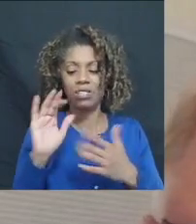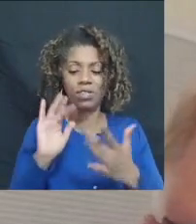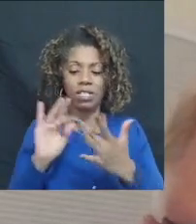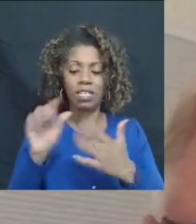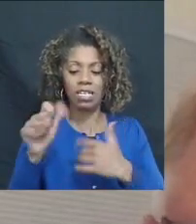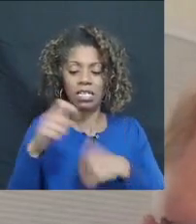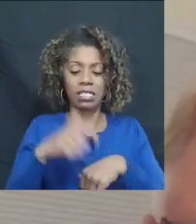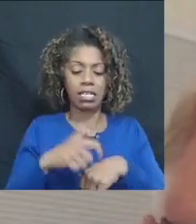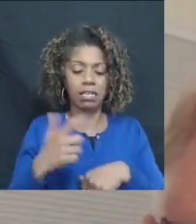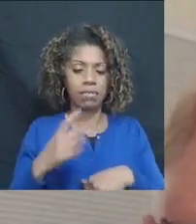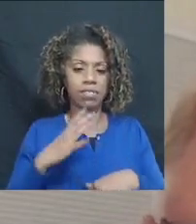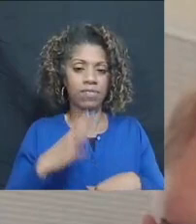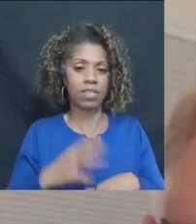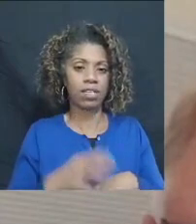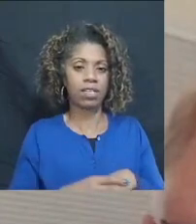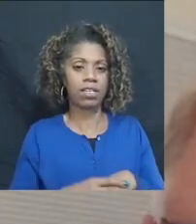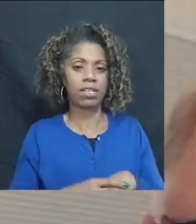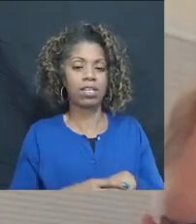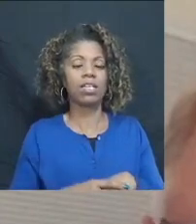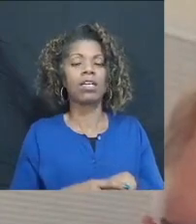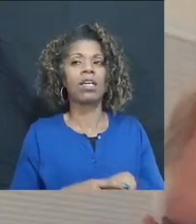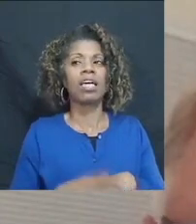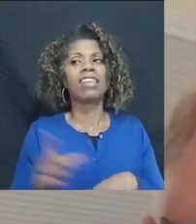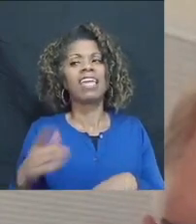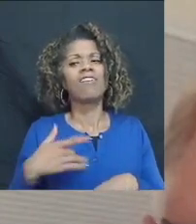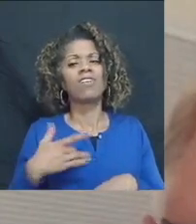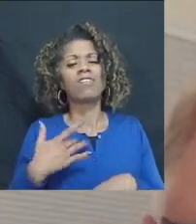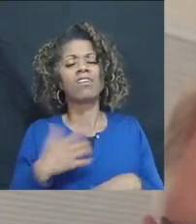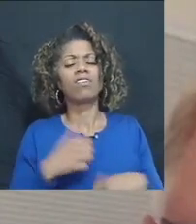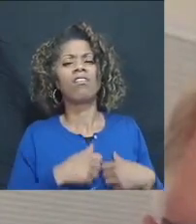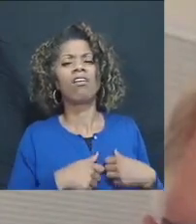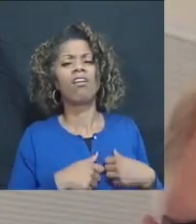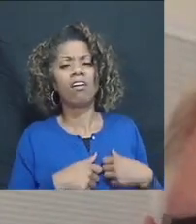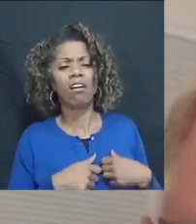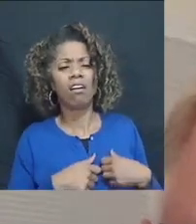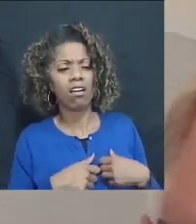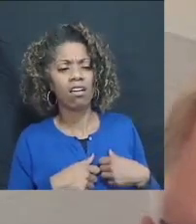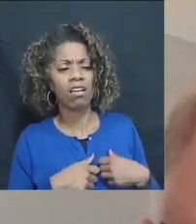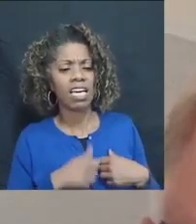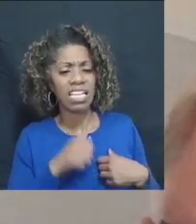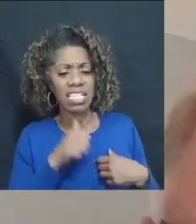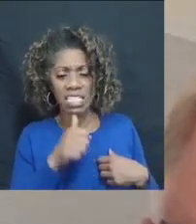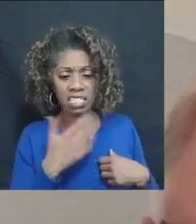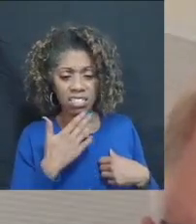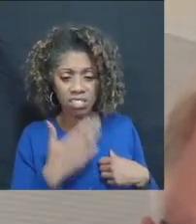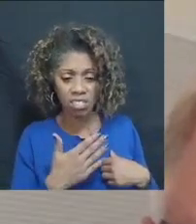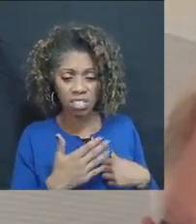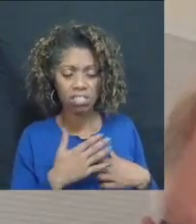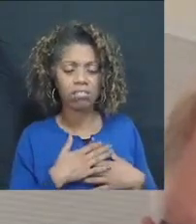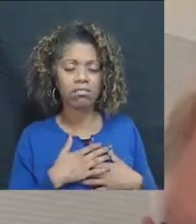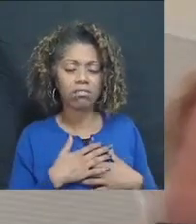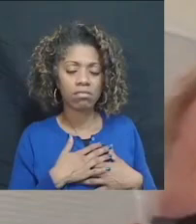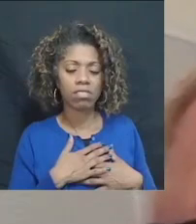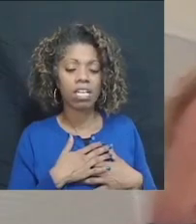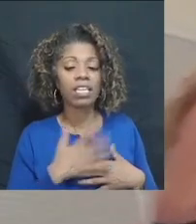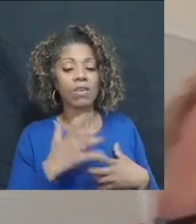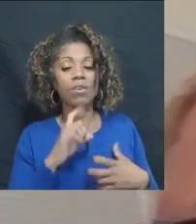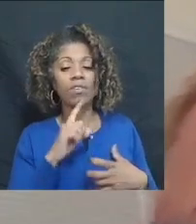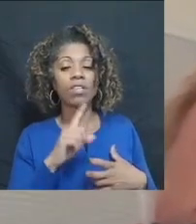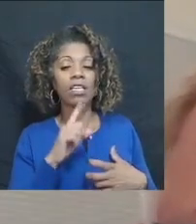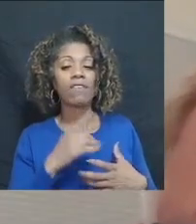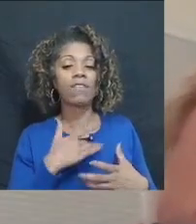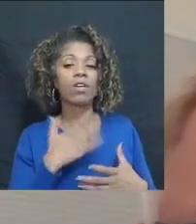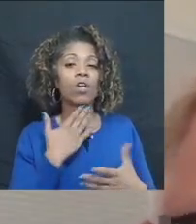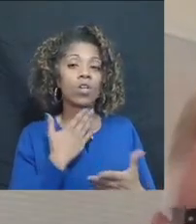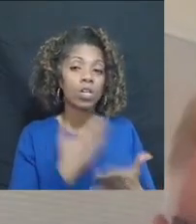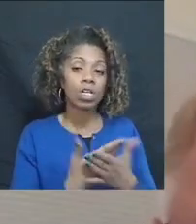they're heartbroken when things don't go well, right? I mean, they want everybody to live a long and healthy life. Right.